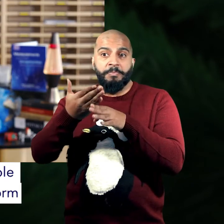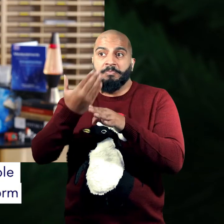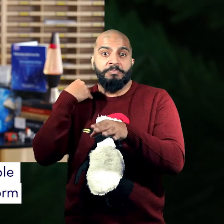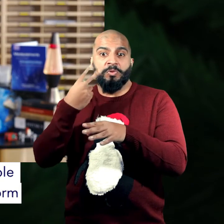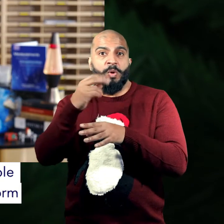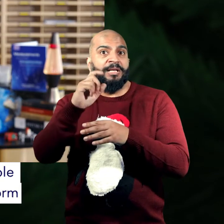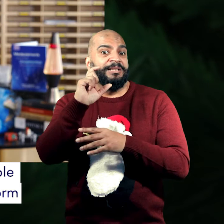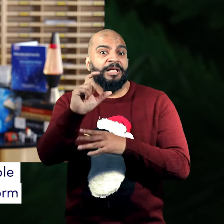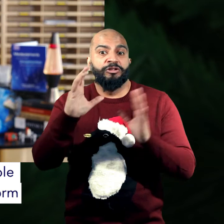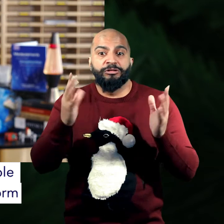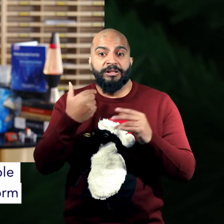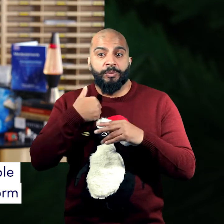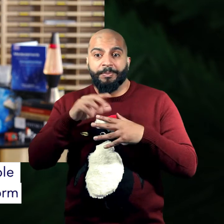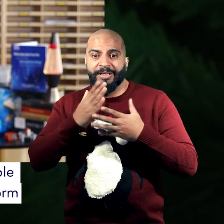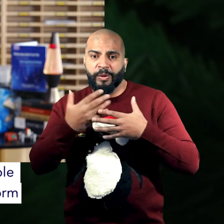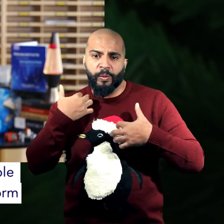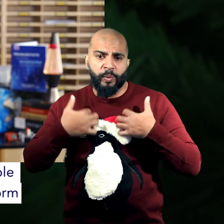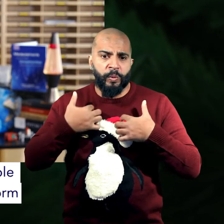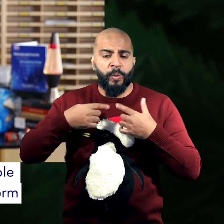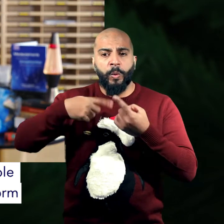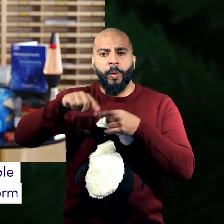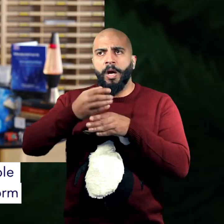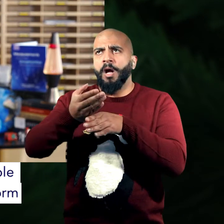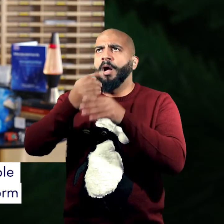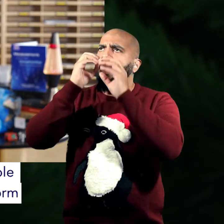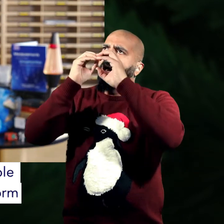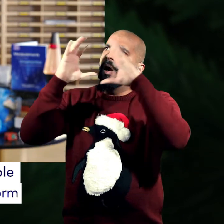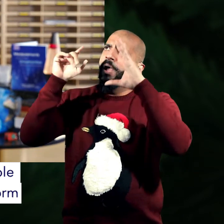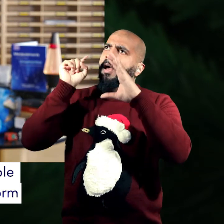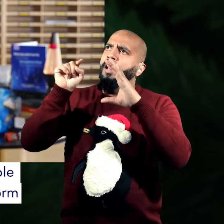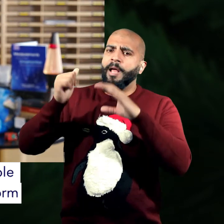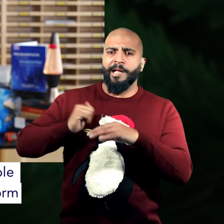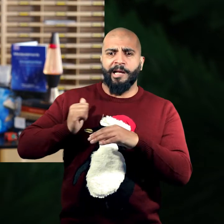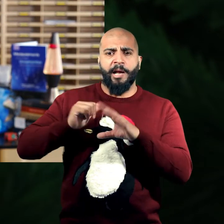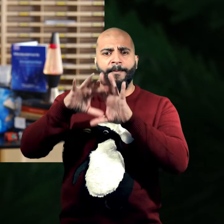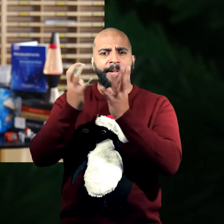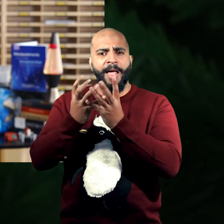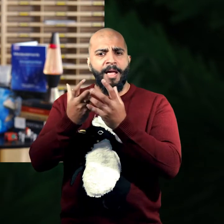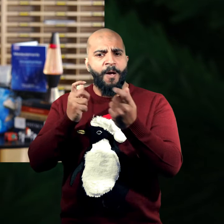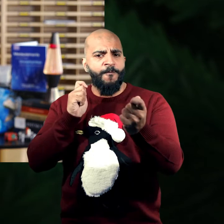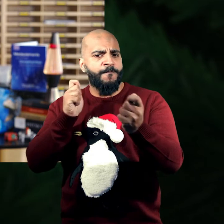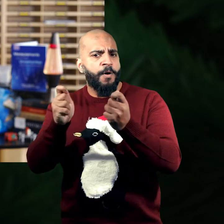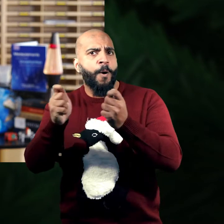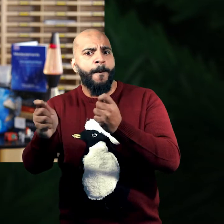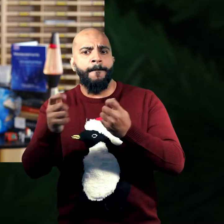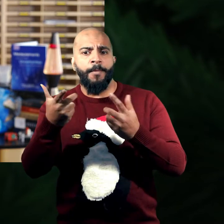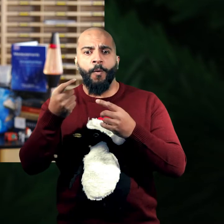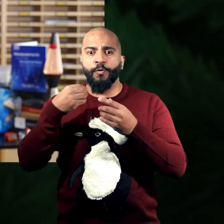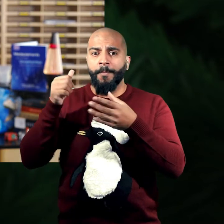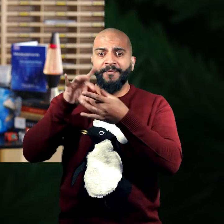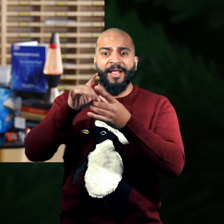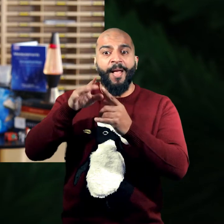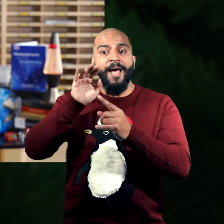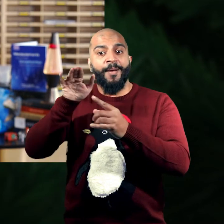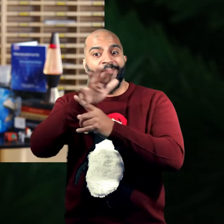century. And what I think is really exciting is that people made those predictions about how planets form before we had even observed